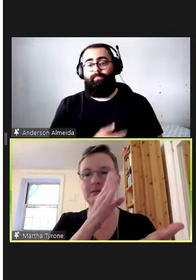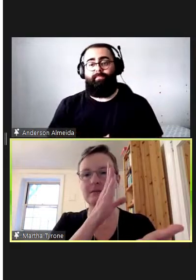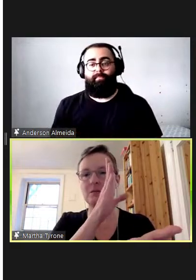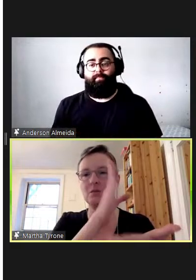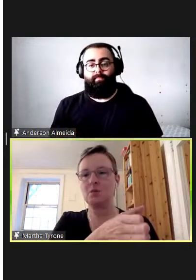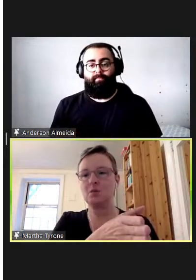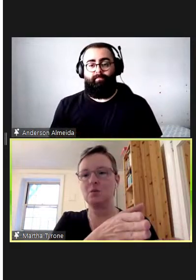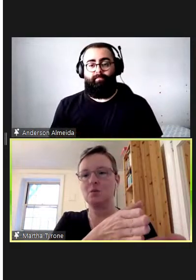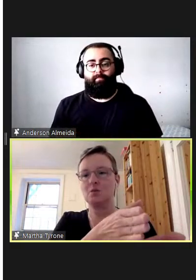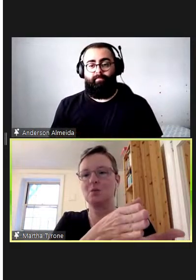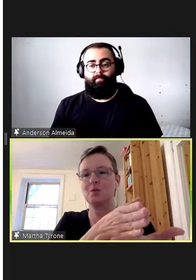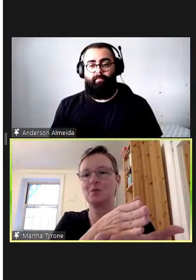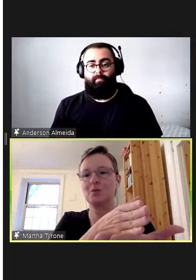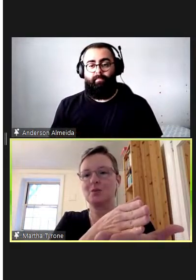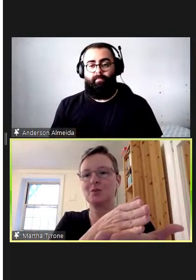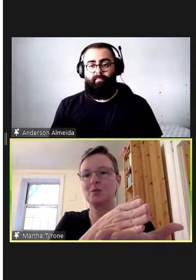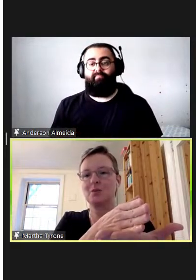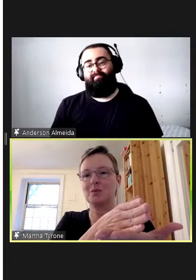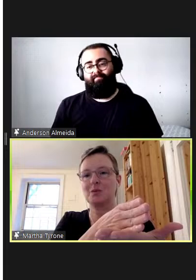this.